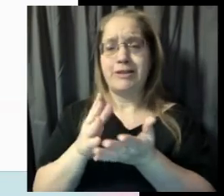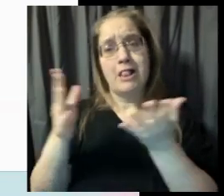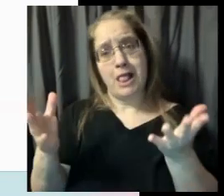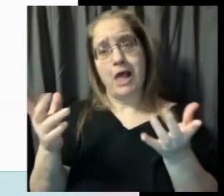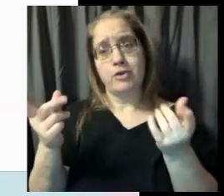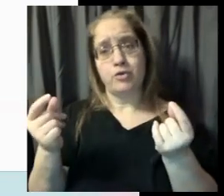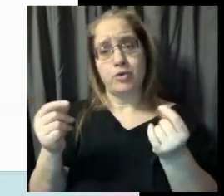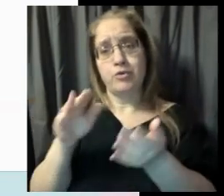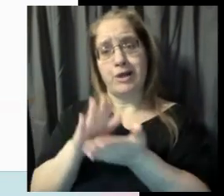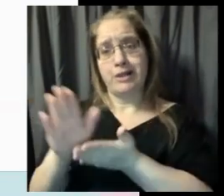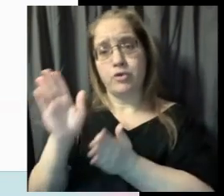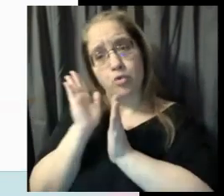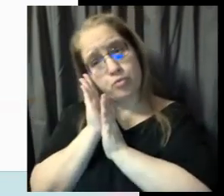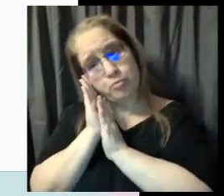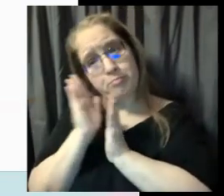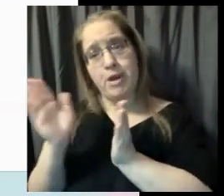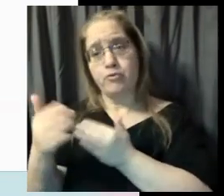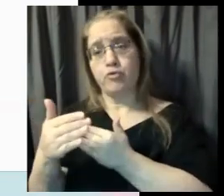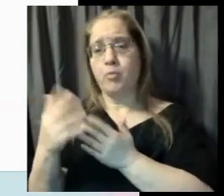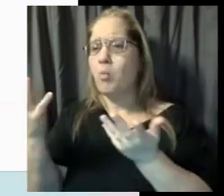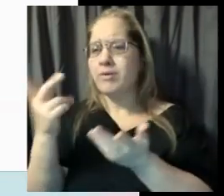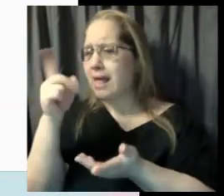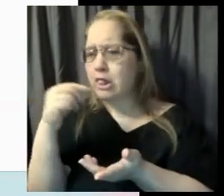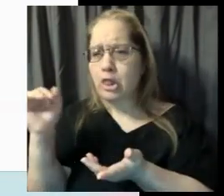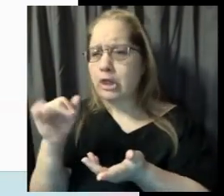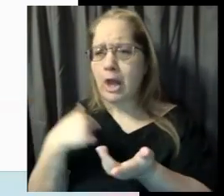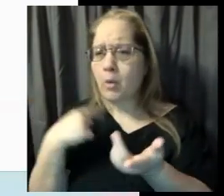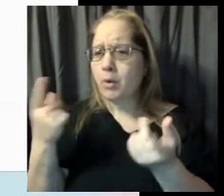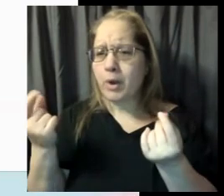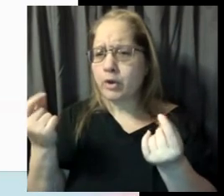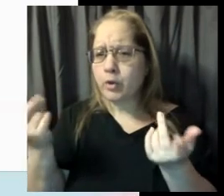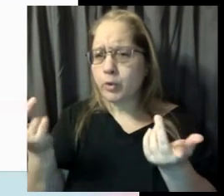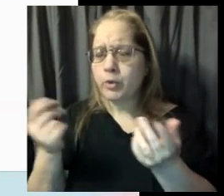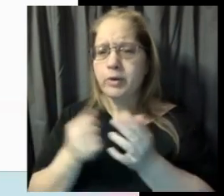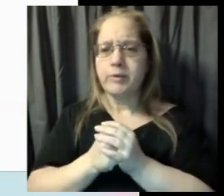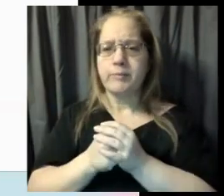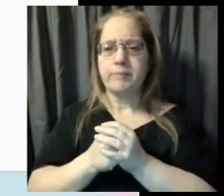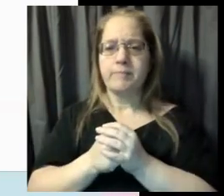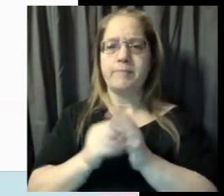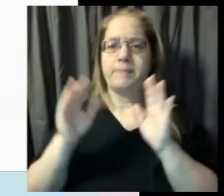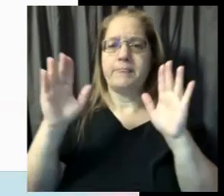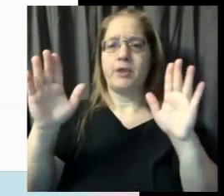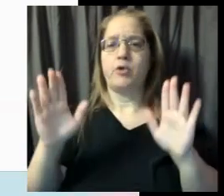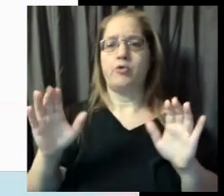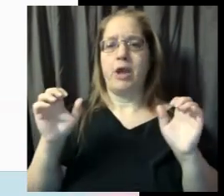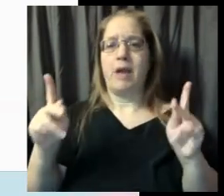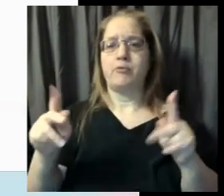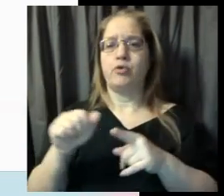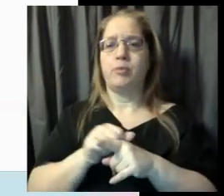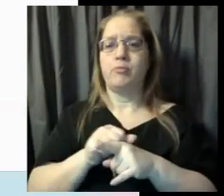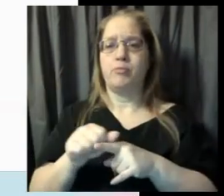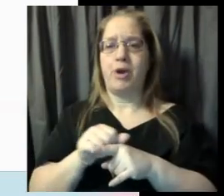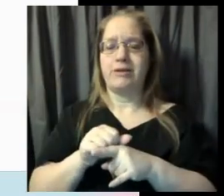when you just say, clean up your room, right? What does that look like? What am I supposed to be doing? So that's a great opportunity to practice